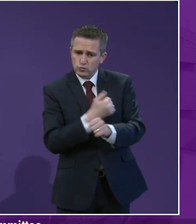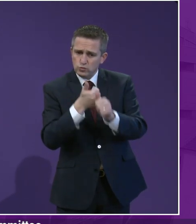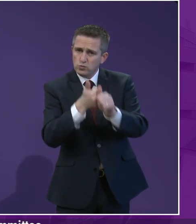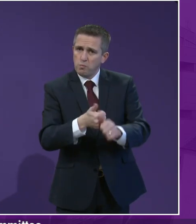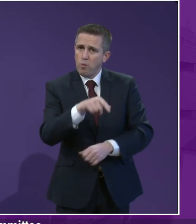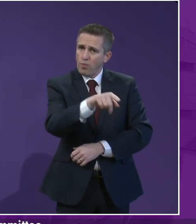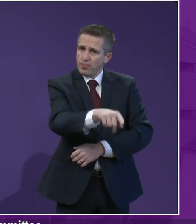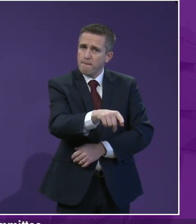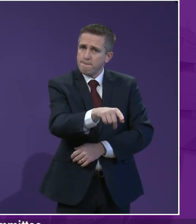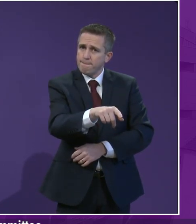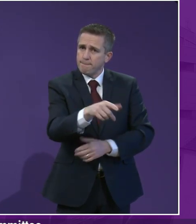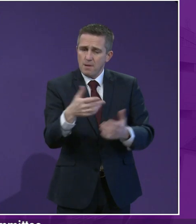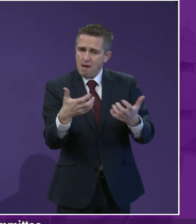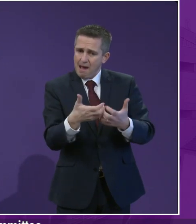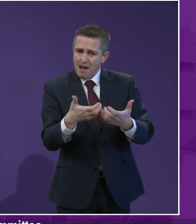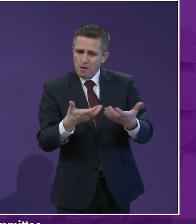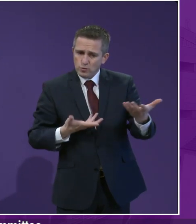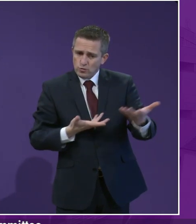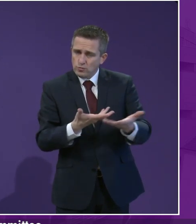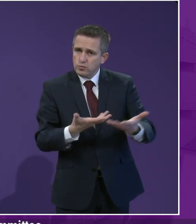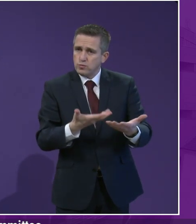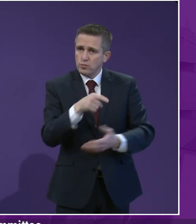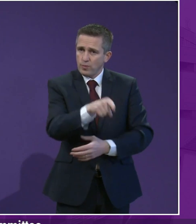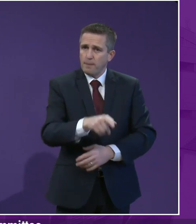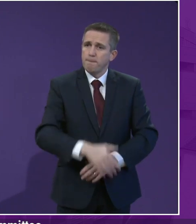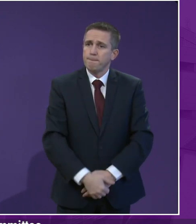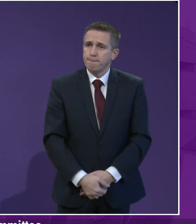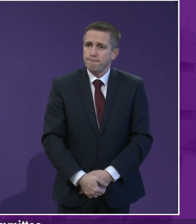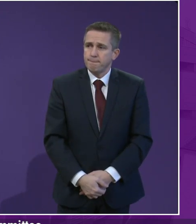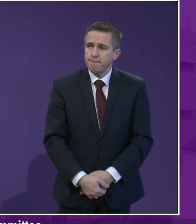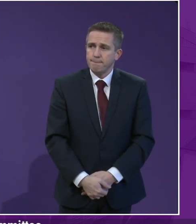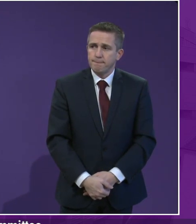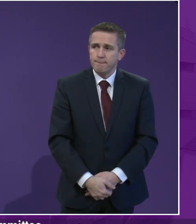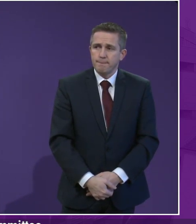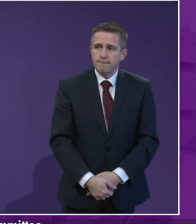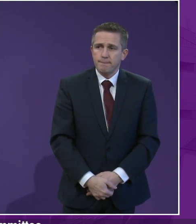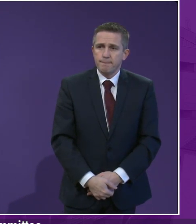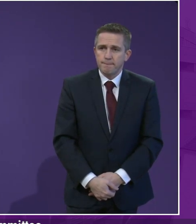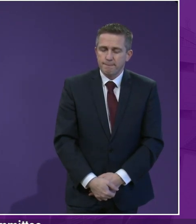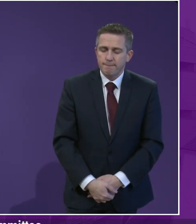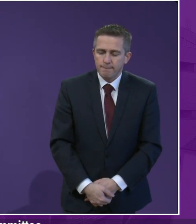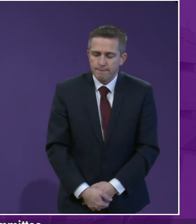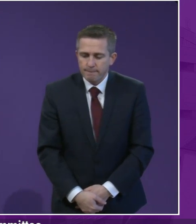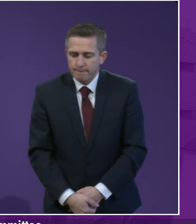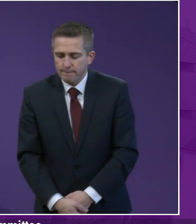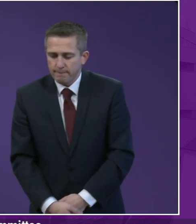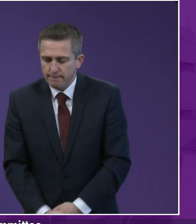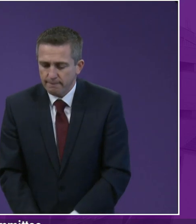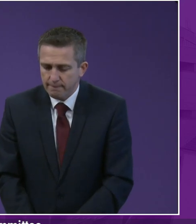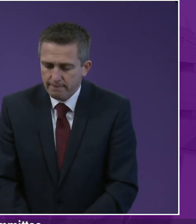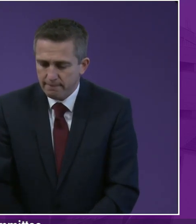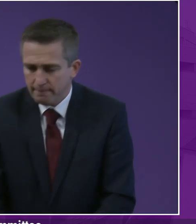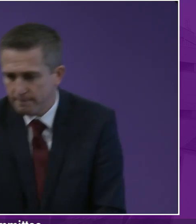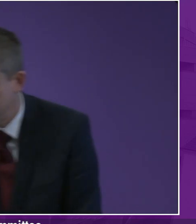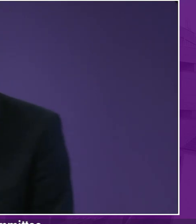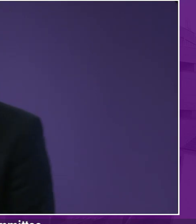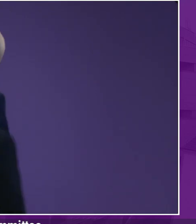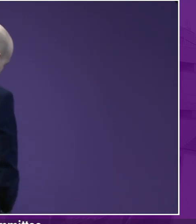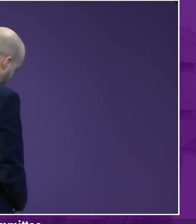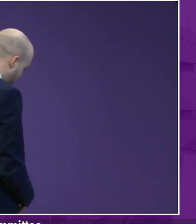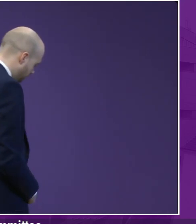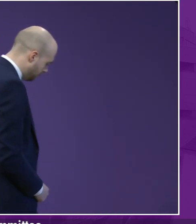So if you, maybe a student that's got an impairment or a disability, or in this case maybe hearing loss, what kind of actions would be